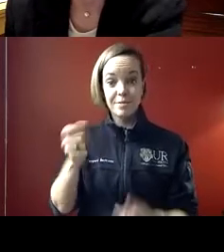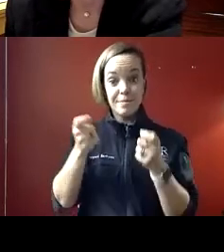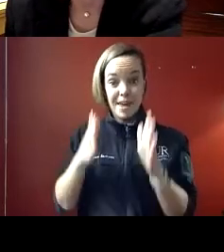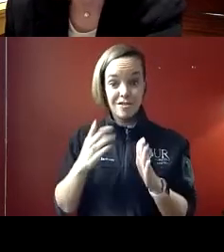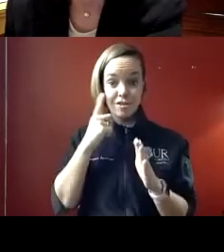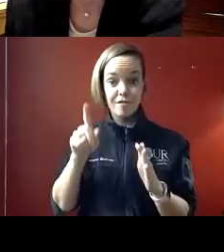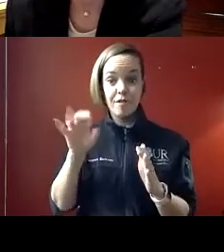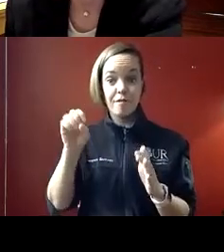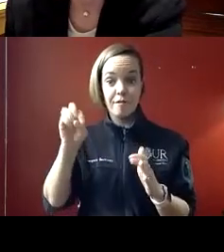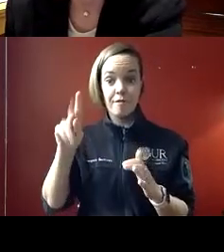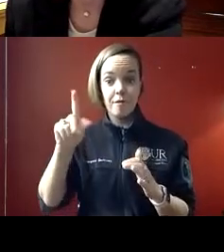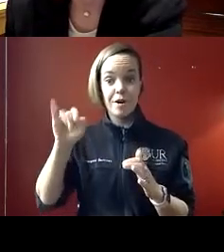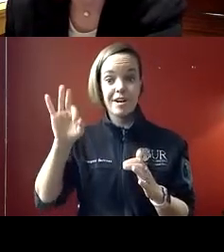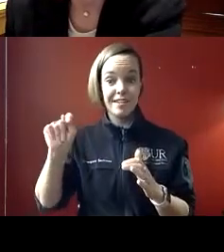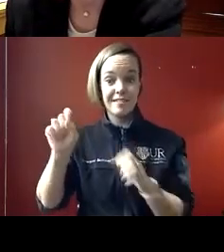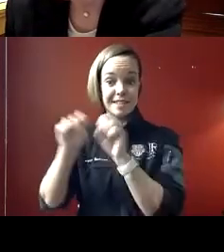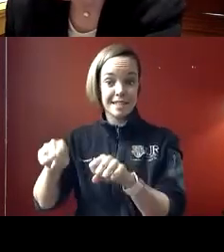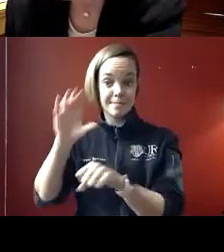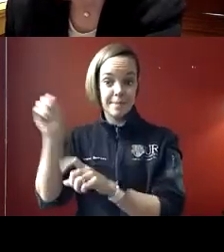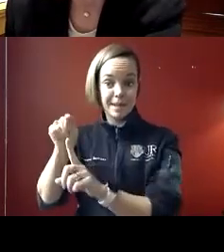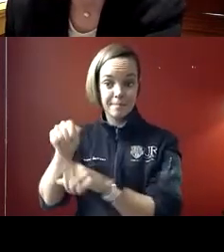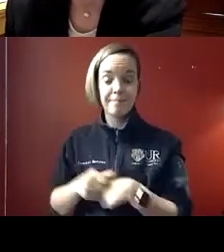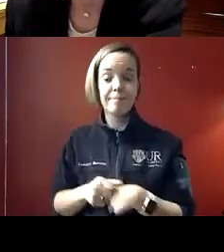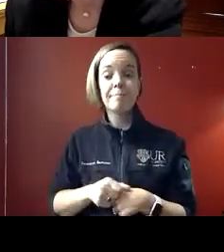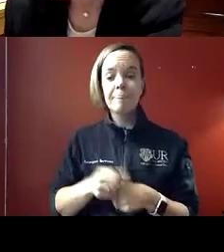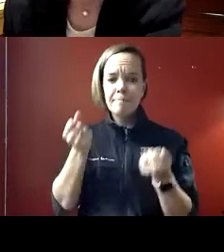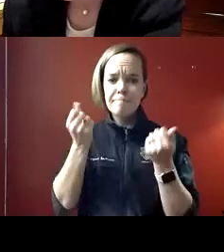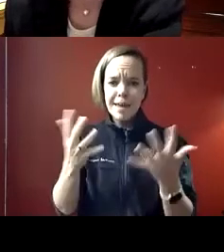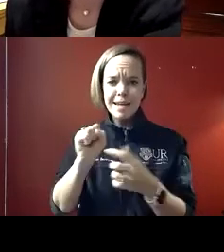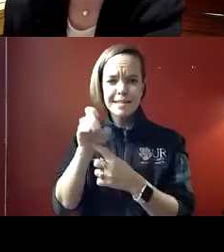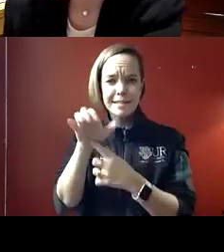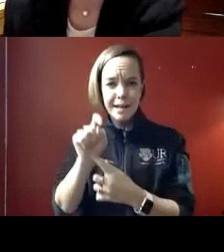there were all kinds of sexist remarks